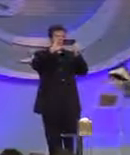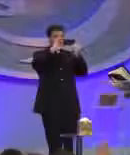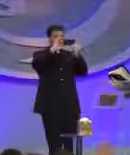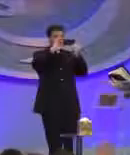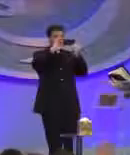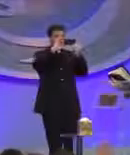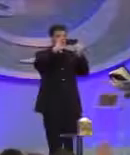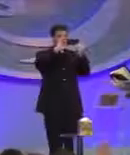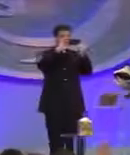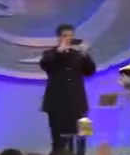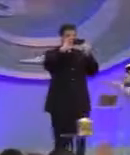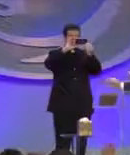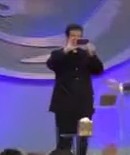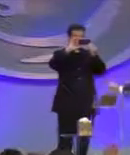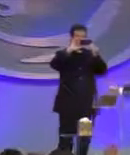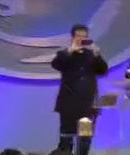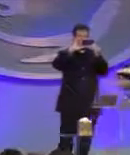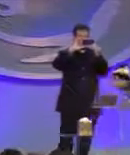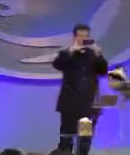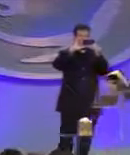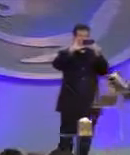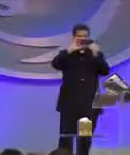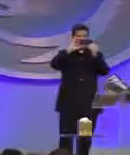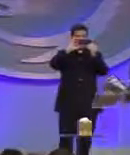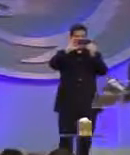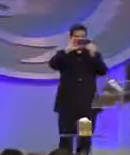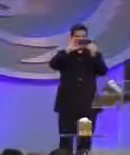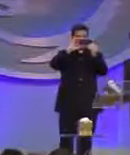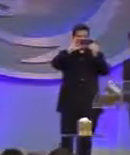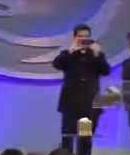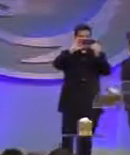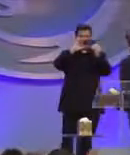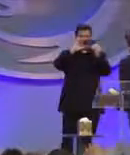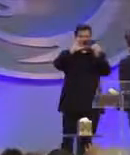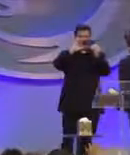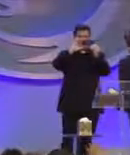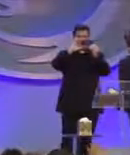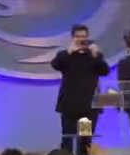blessed. Once again, all together, be